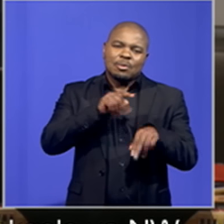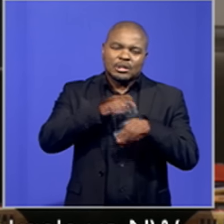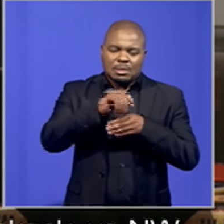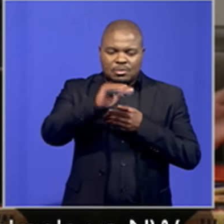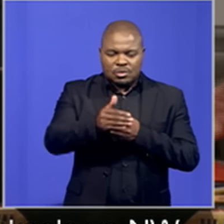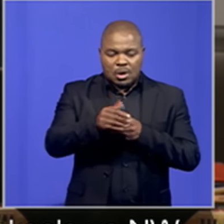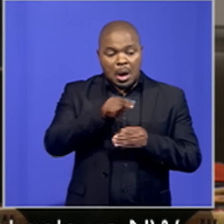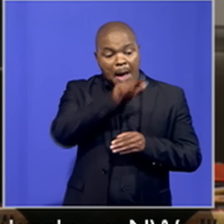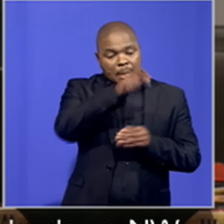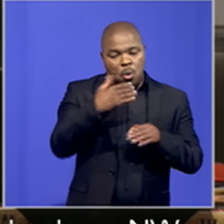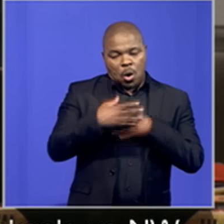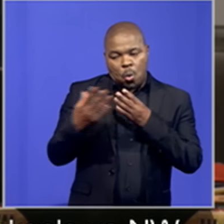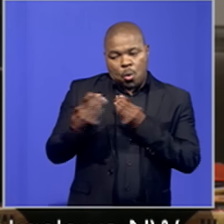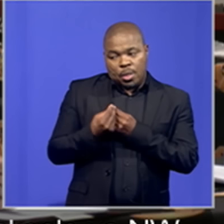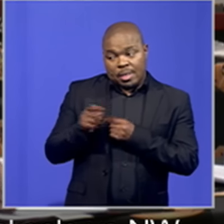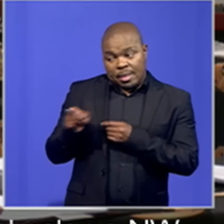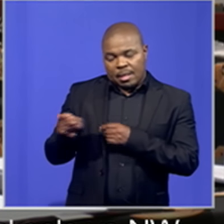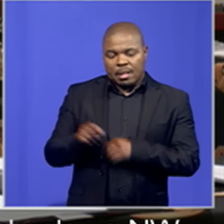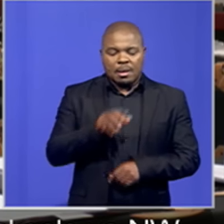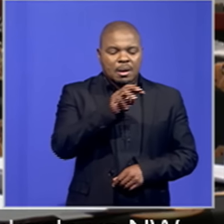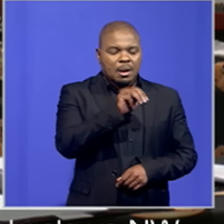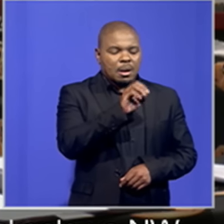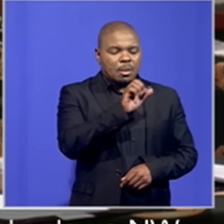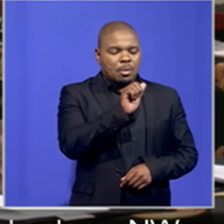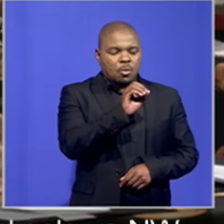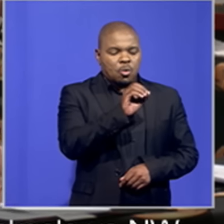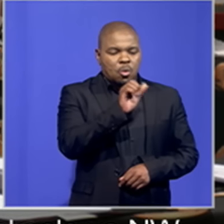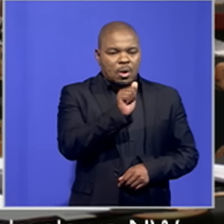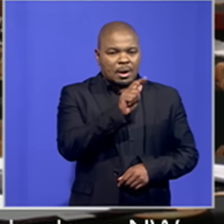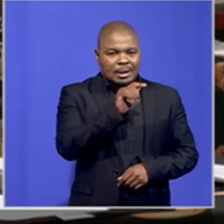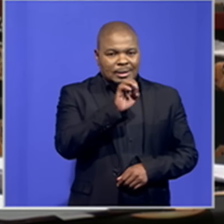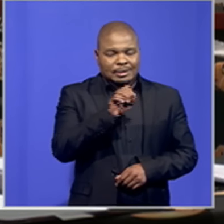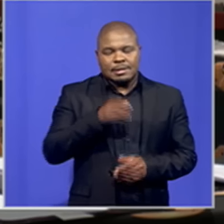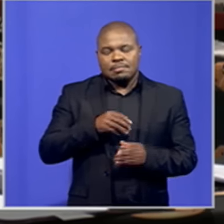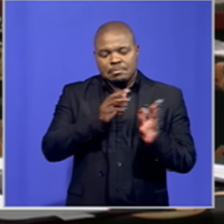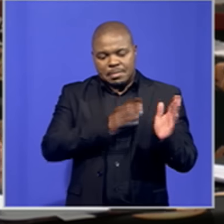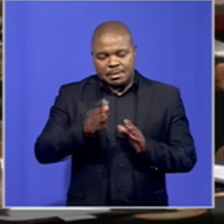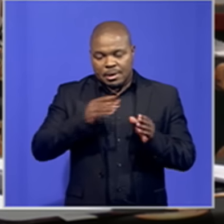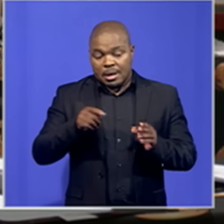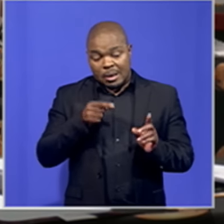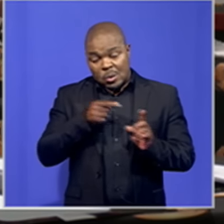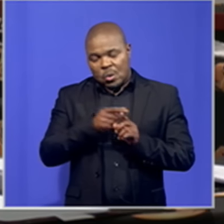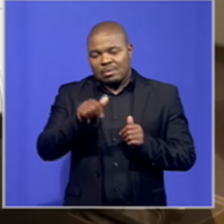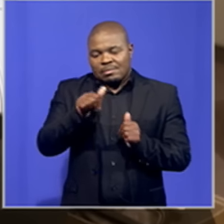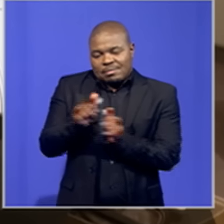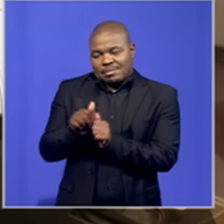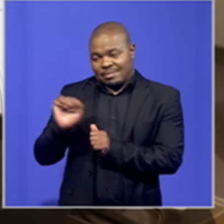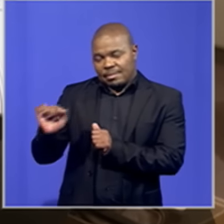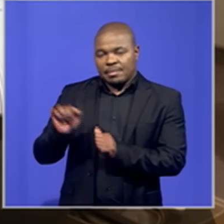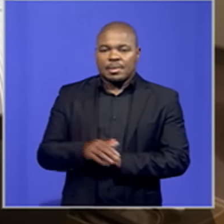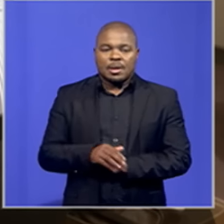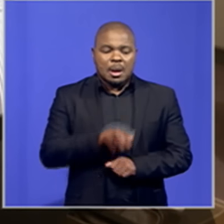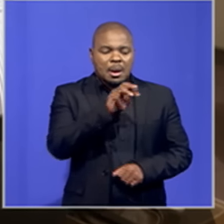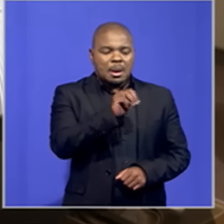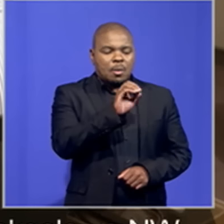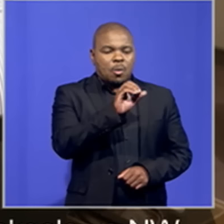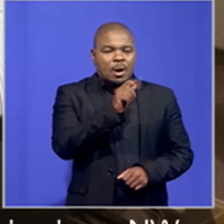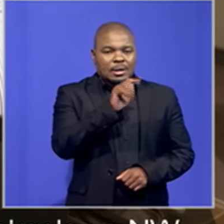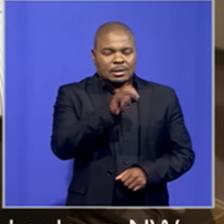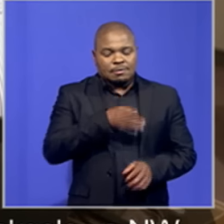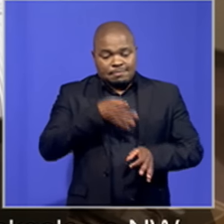modiri mmogo le ene Dithole Moate yo ka nako e yone le motlatsa mokaedi. Mo nakong e fetileng Moate o boleletse komiti